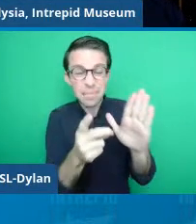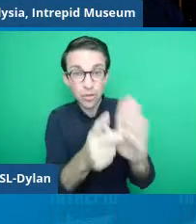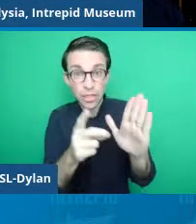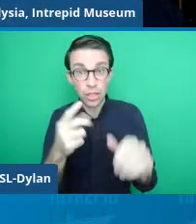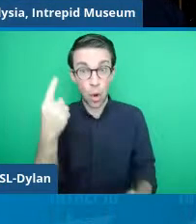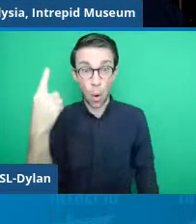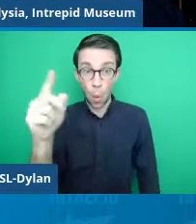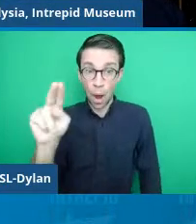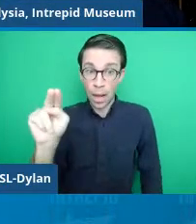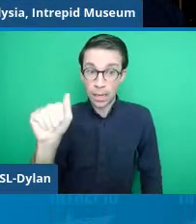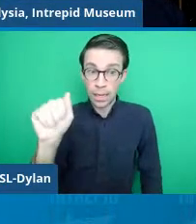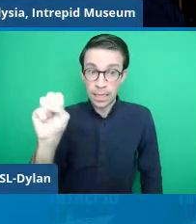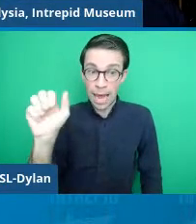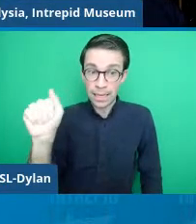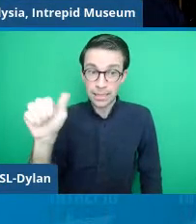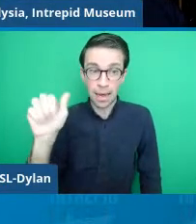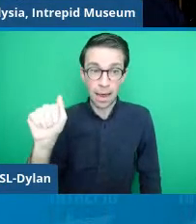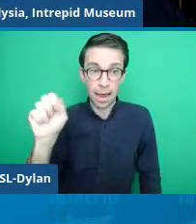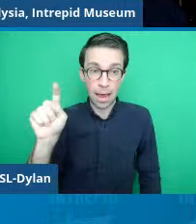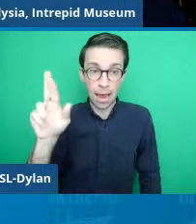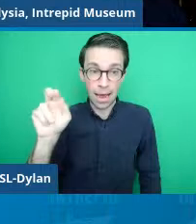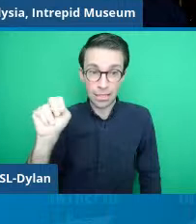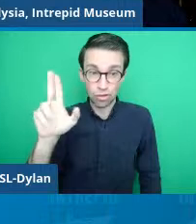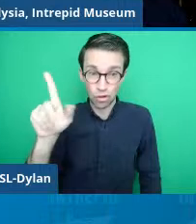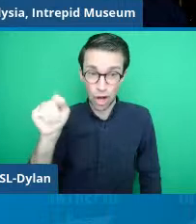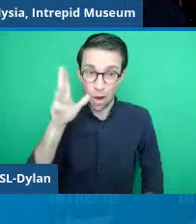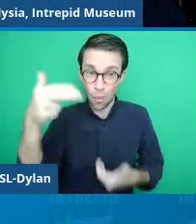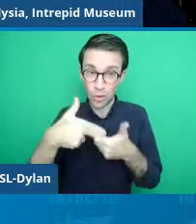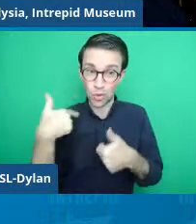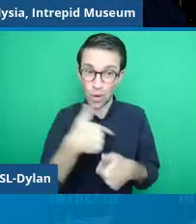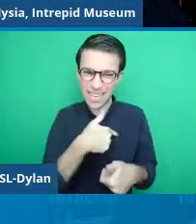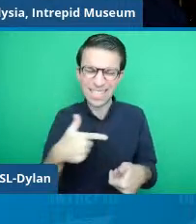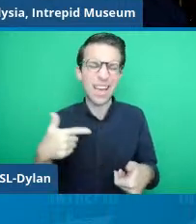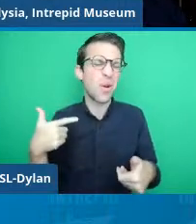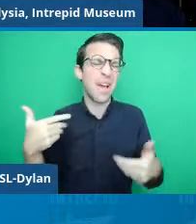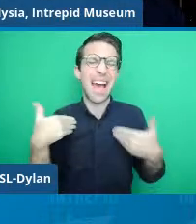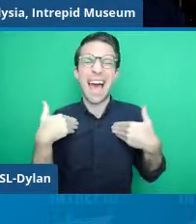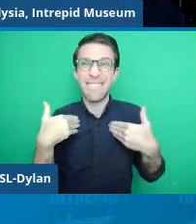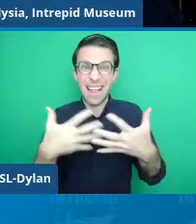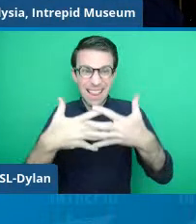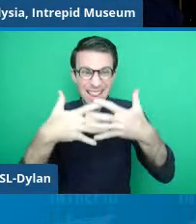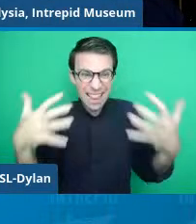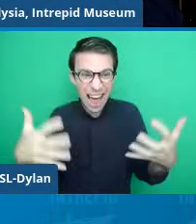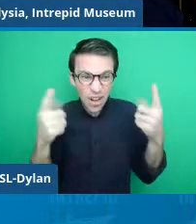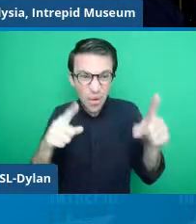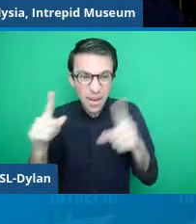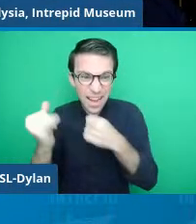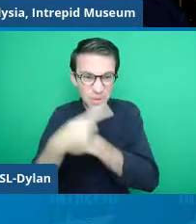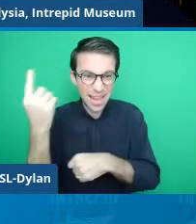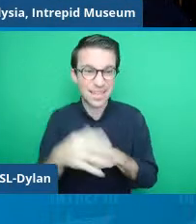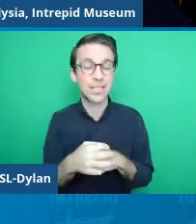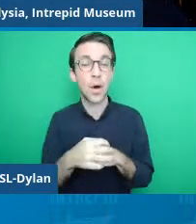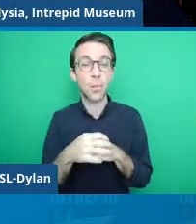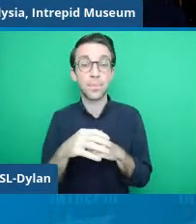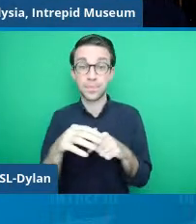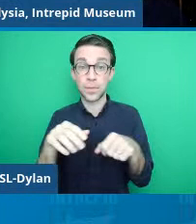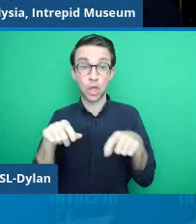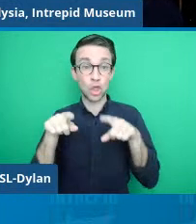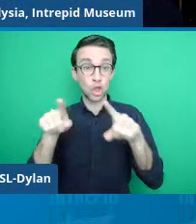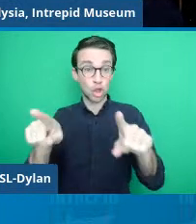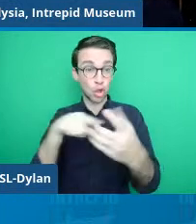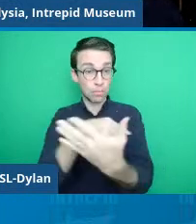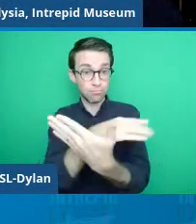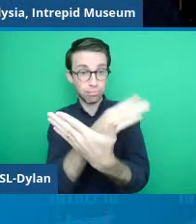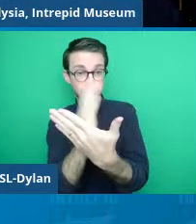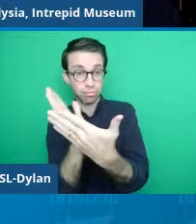even, and so much, much more. So, as you are watching everyone each program today, if you have a question or comment for any